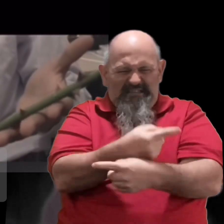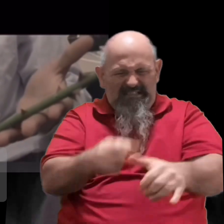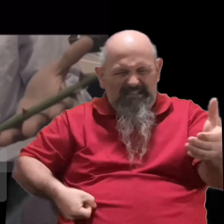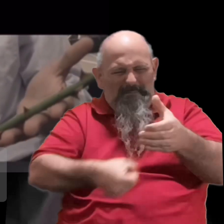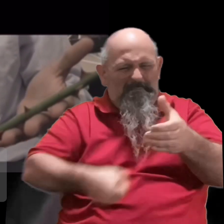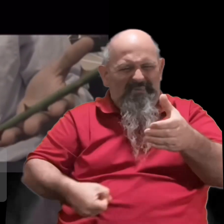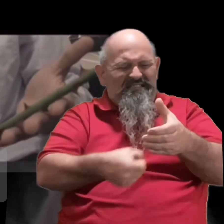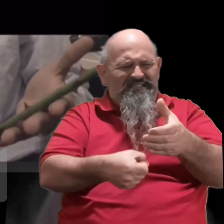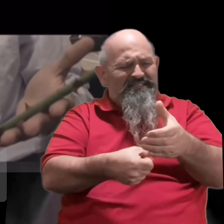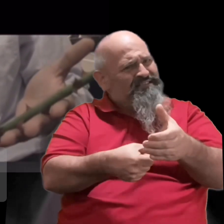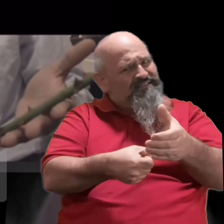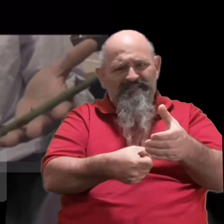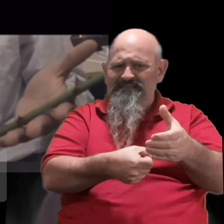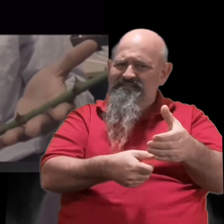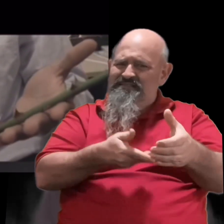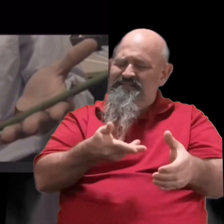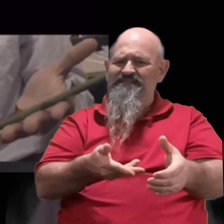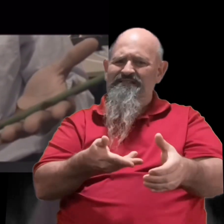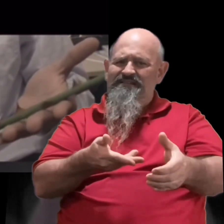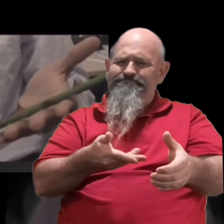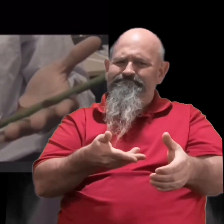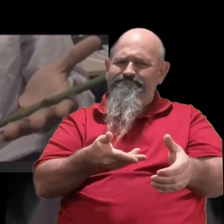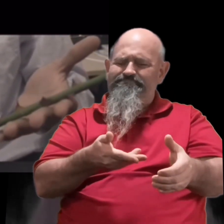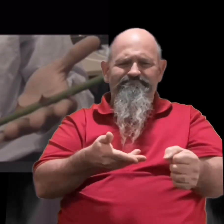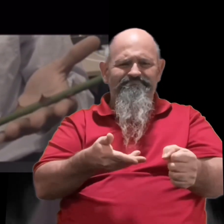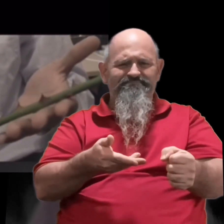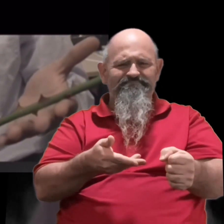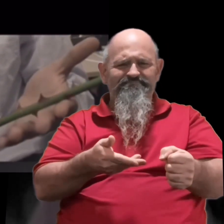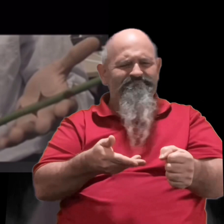still on, being stuck up.